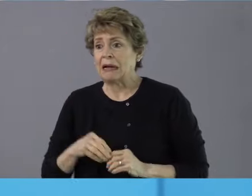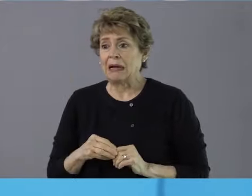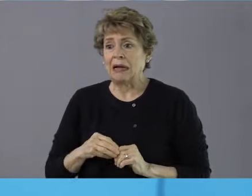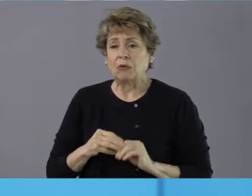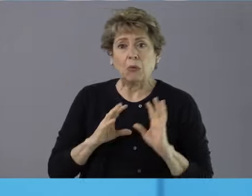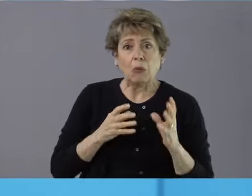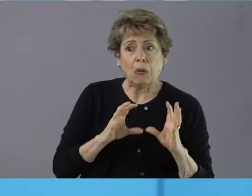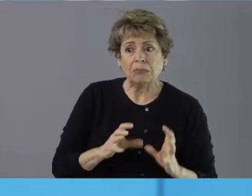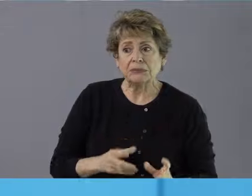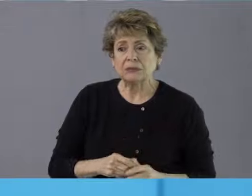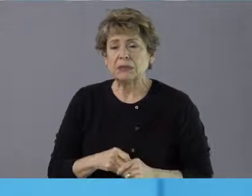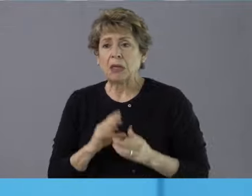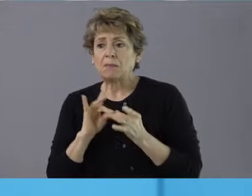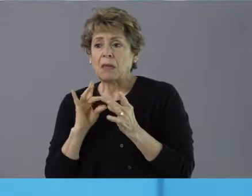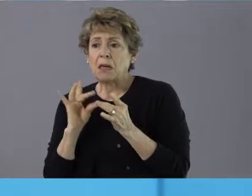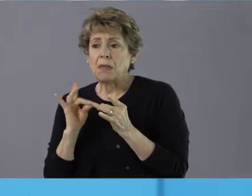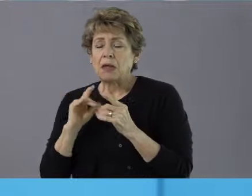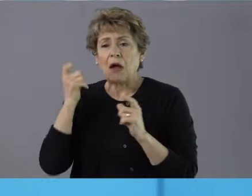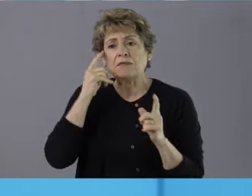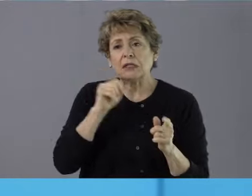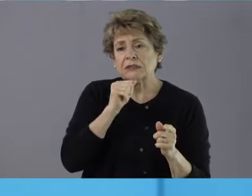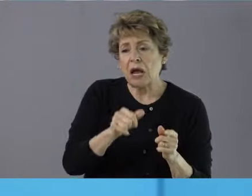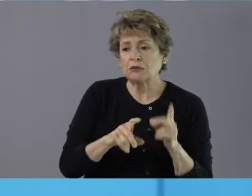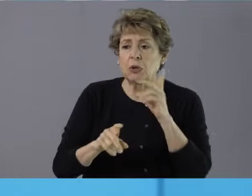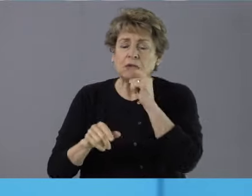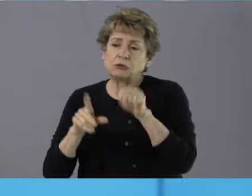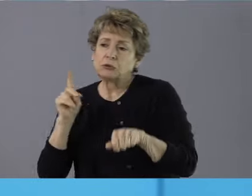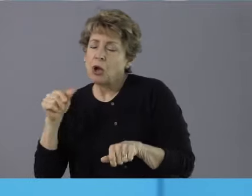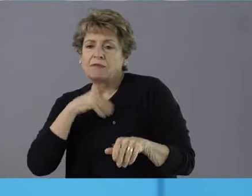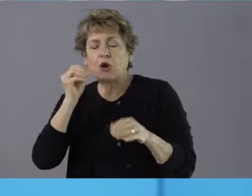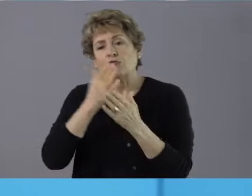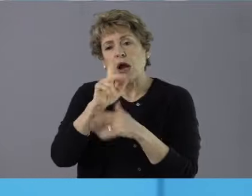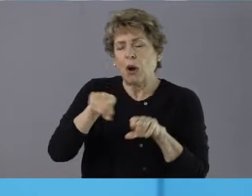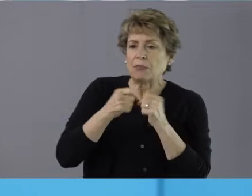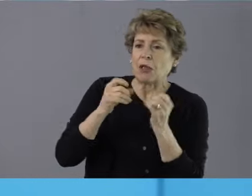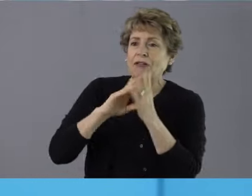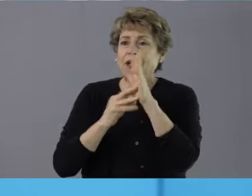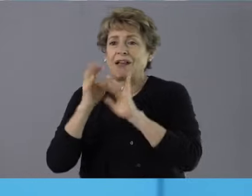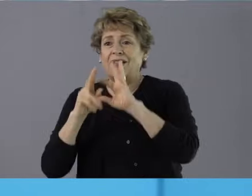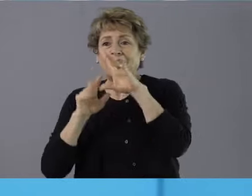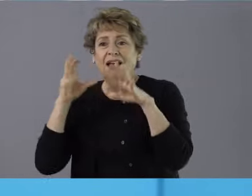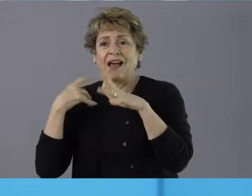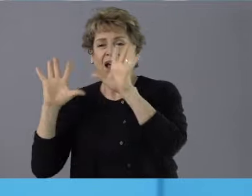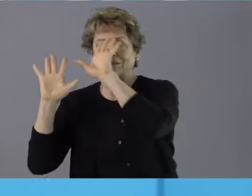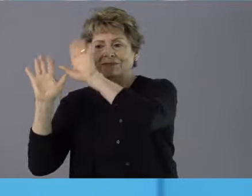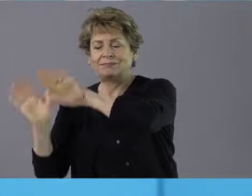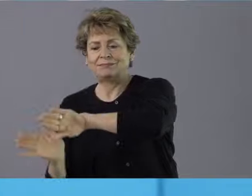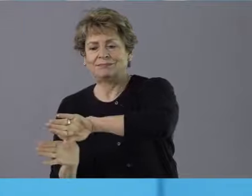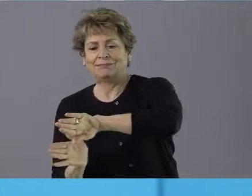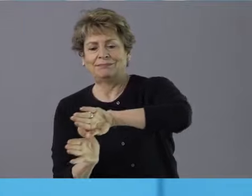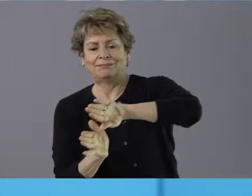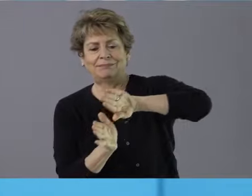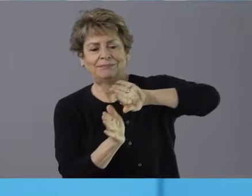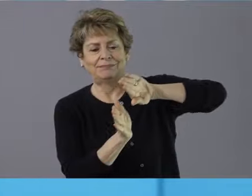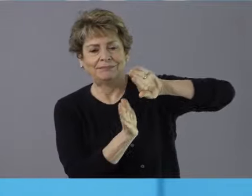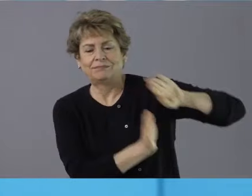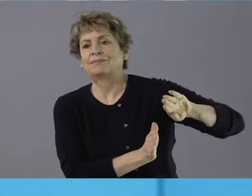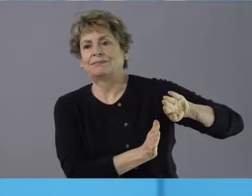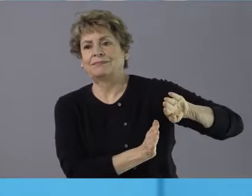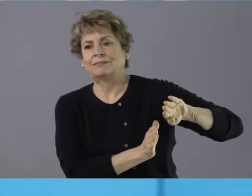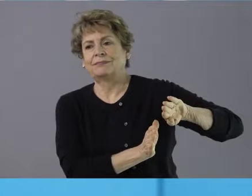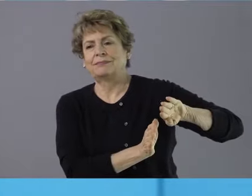a governor doesn't have the legal rights that I have been granted in a public health